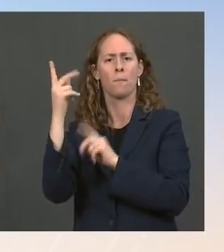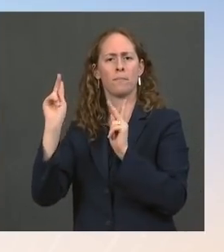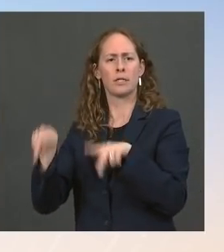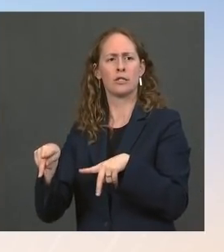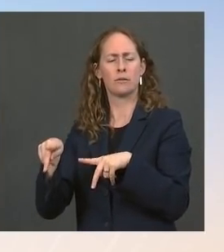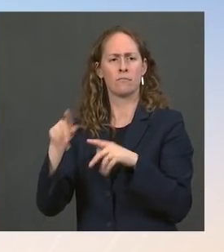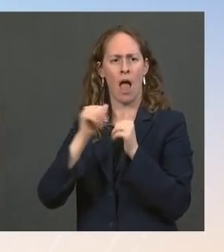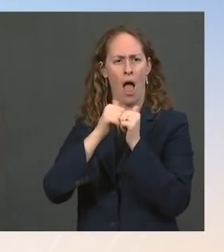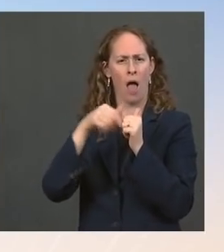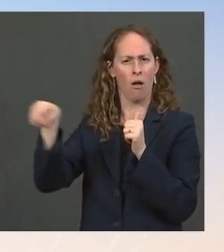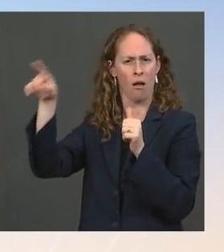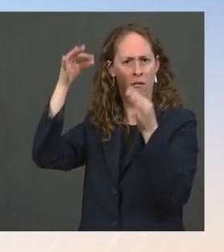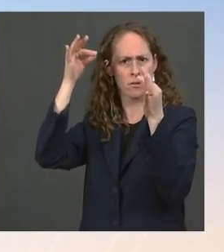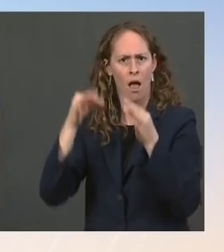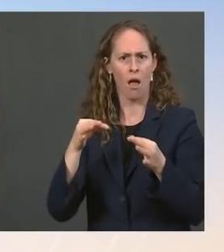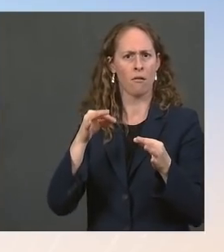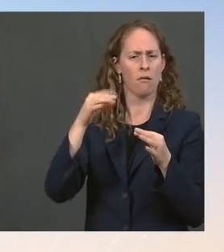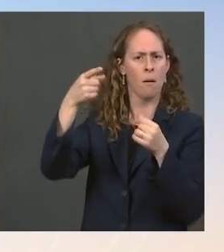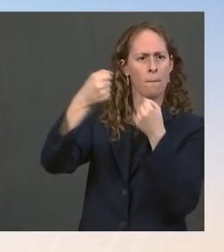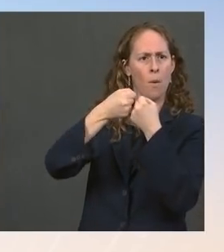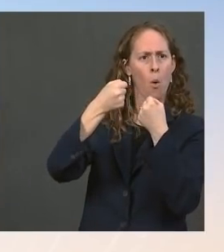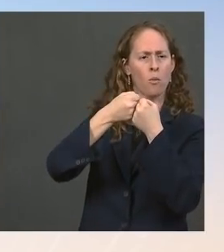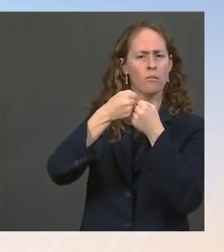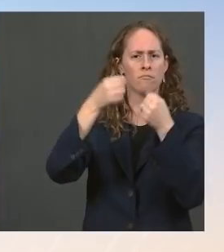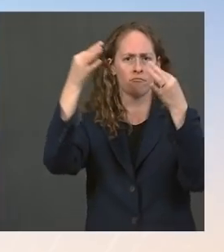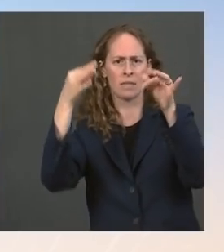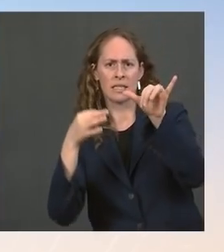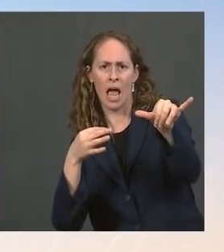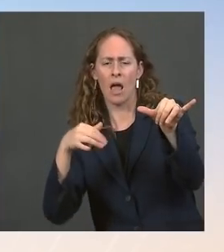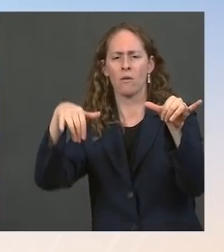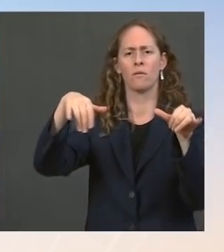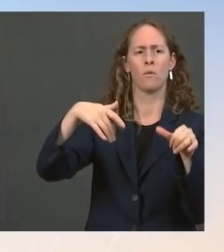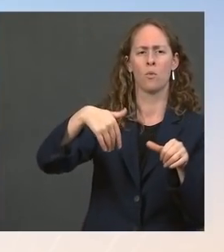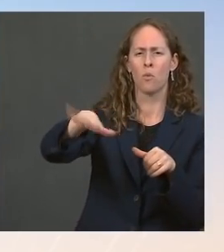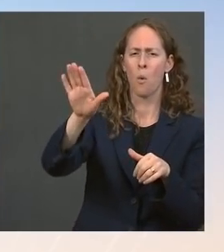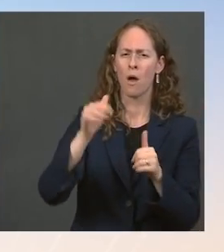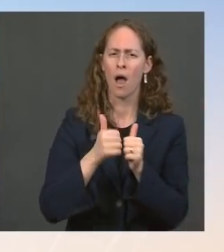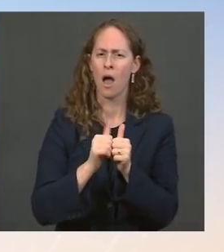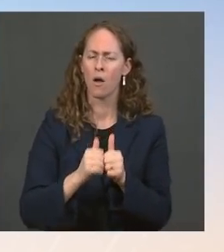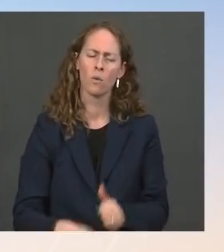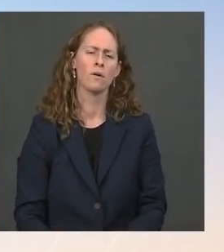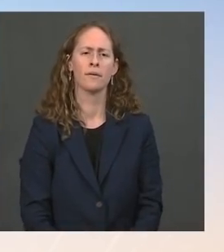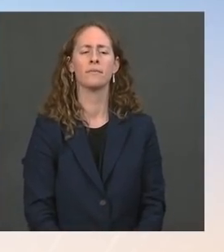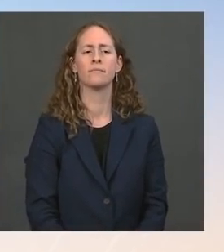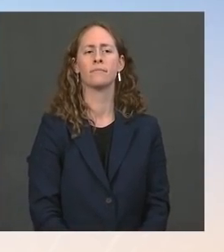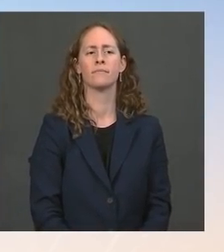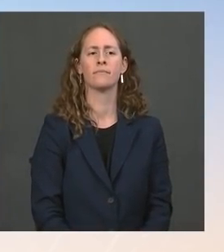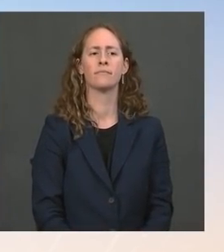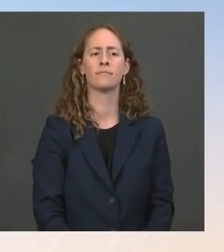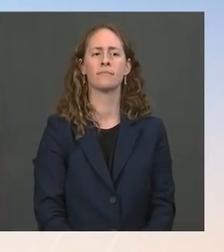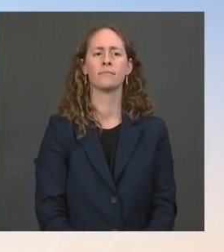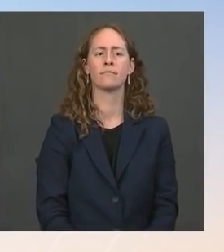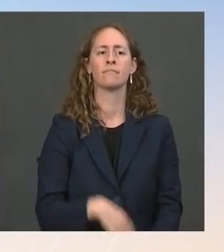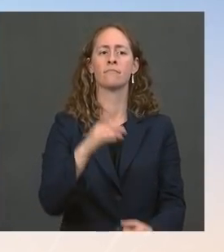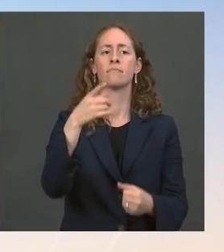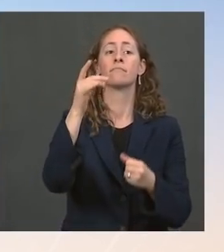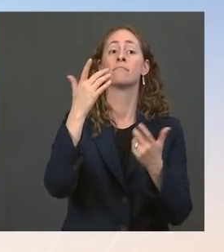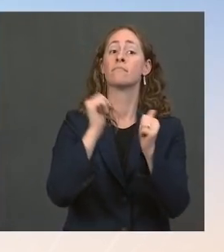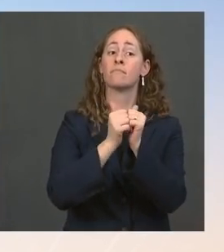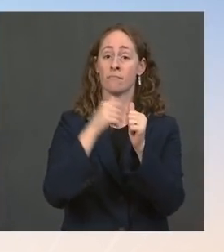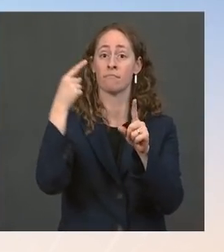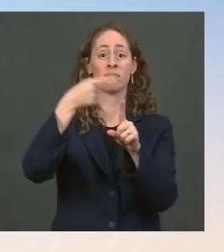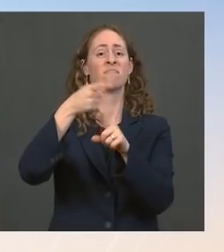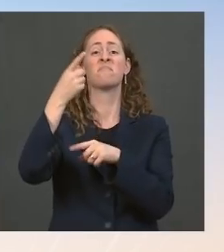in and get processed and who gets expelled under Title 42? Sure. So across the border, including in the Del Rio sector, we continue